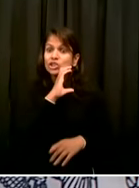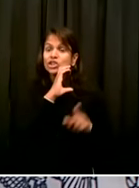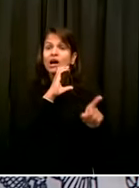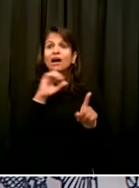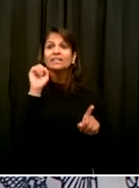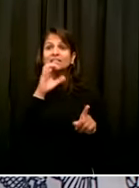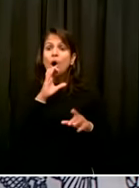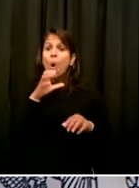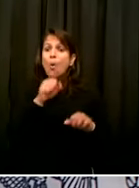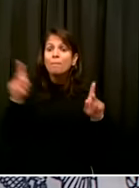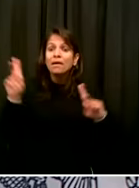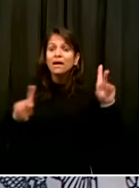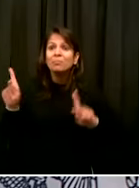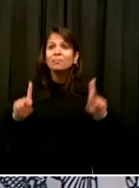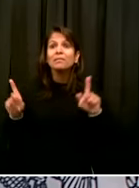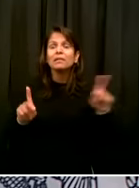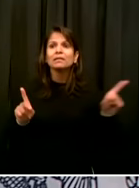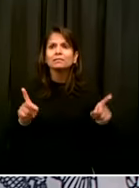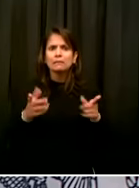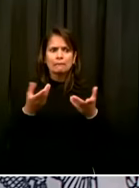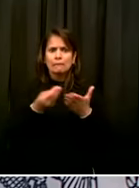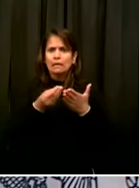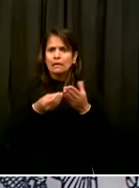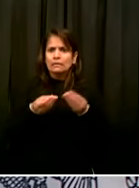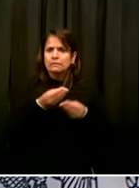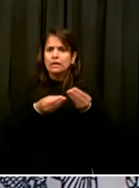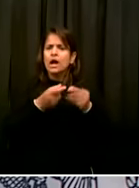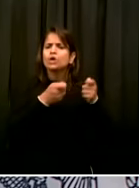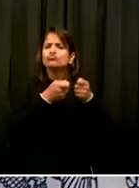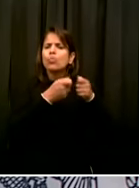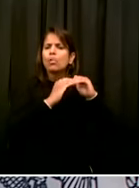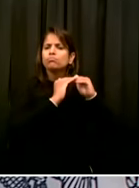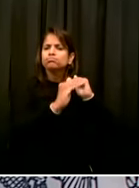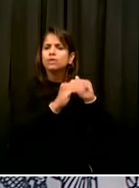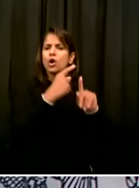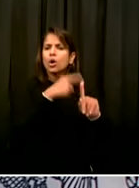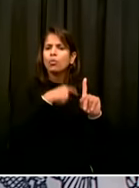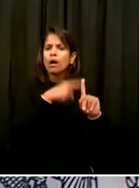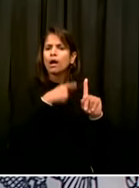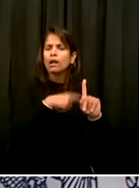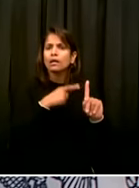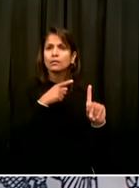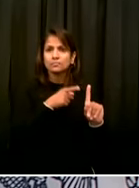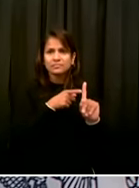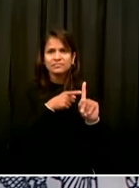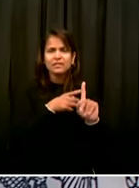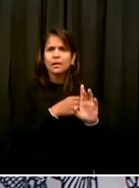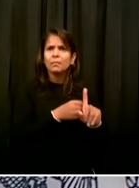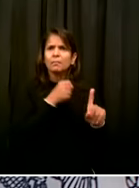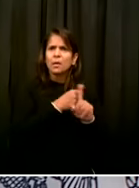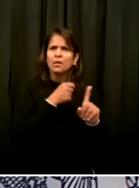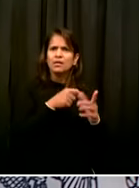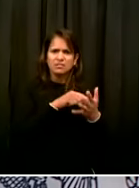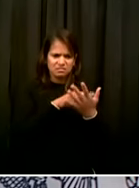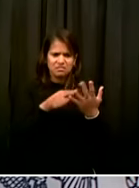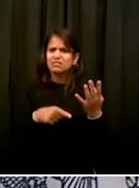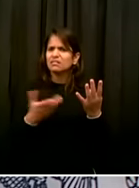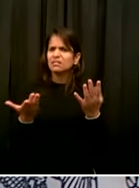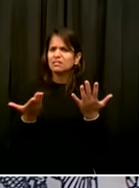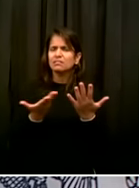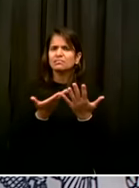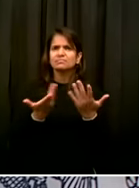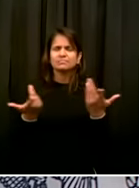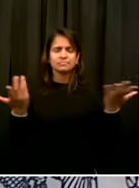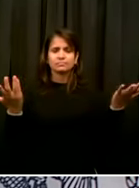It's a very important question, Jillian. I think I can say this with assurance, especially given the legislature